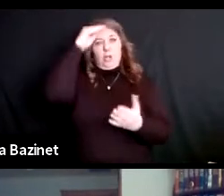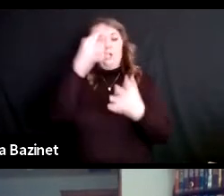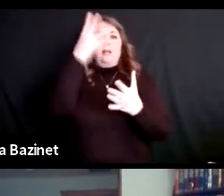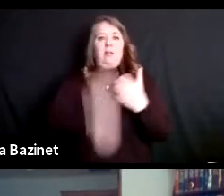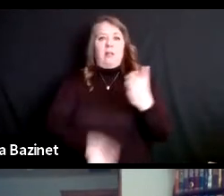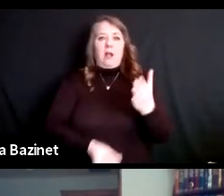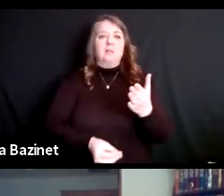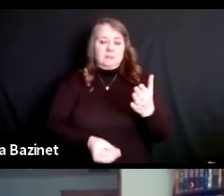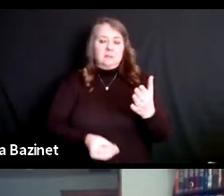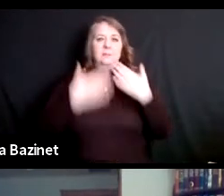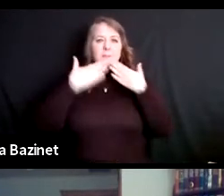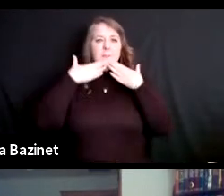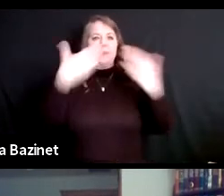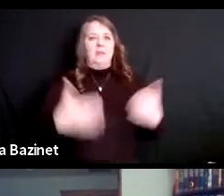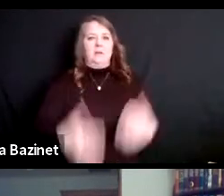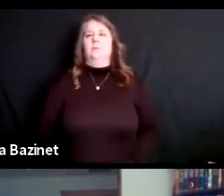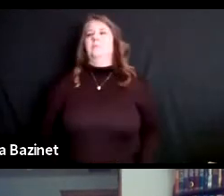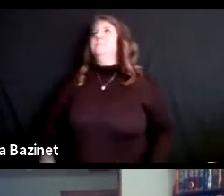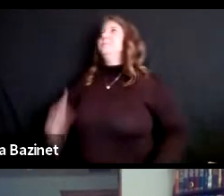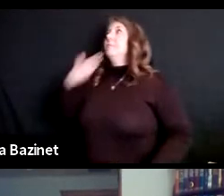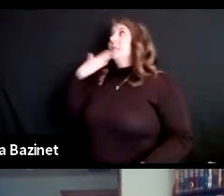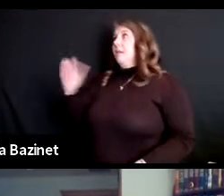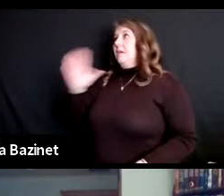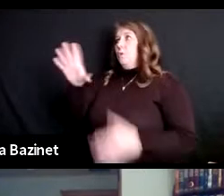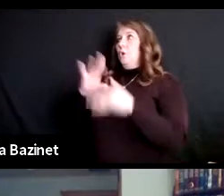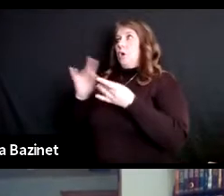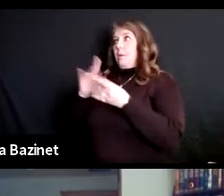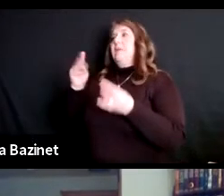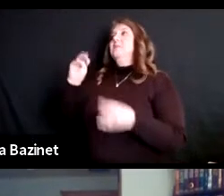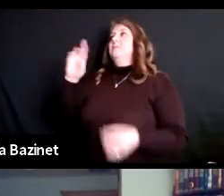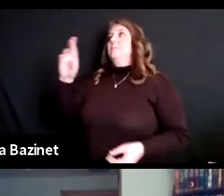Thank you for your comments, Mrs. Payne.